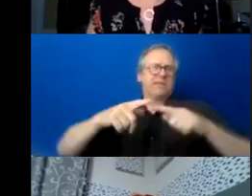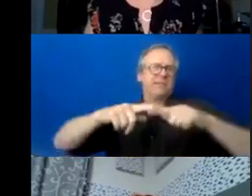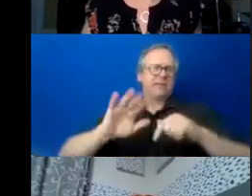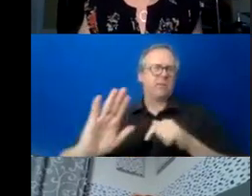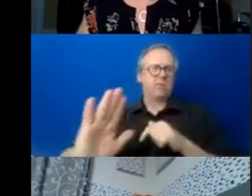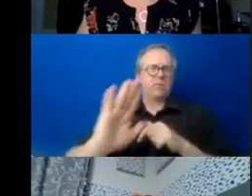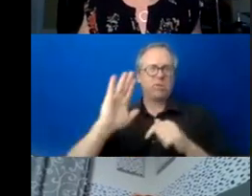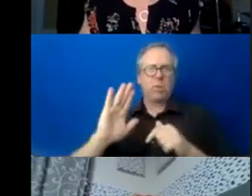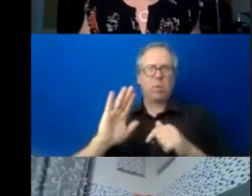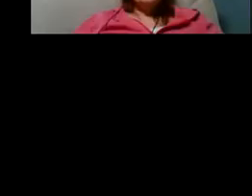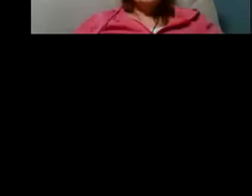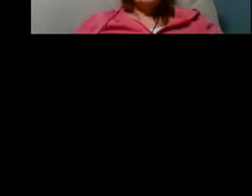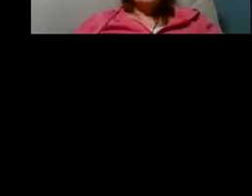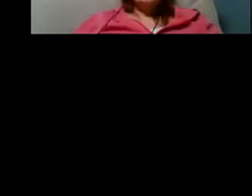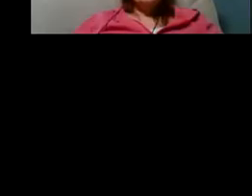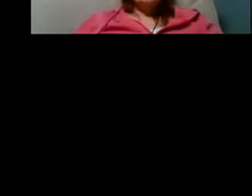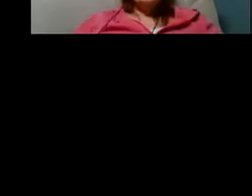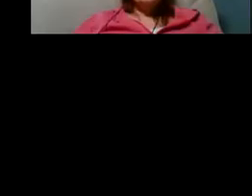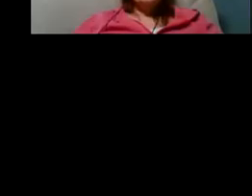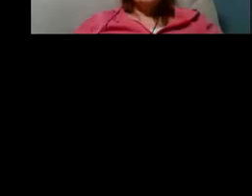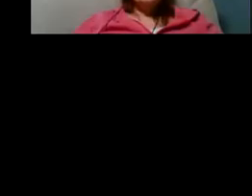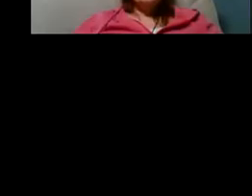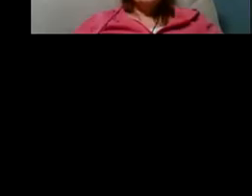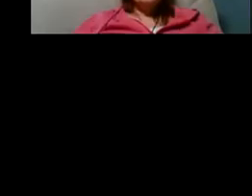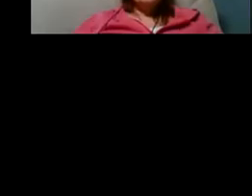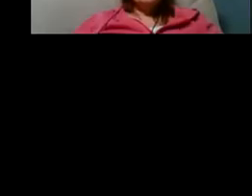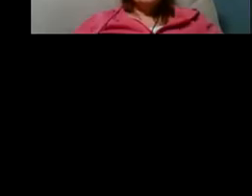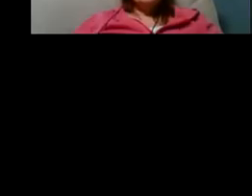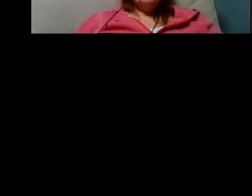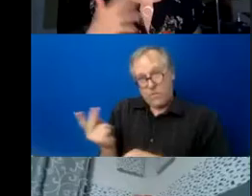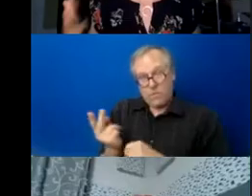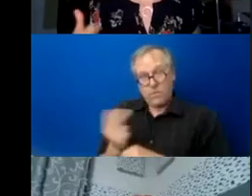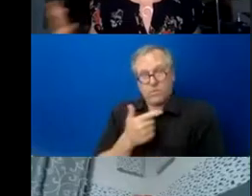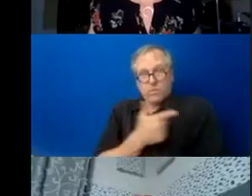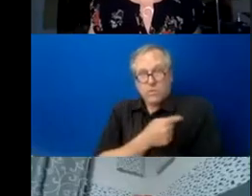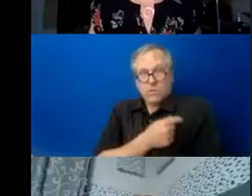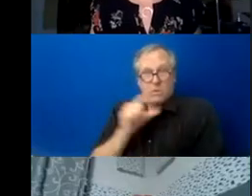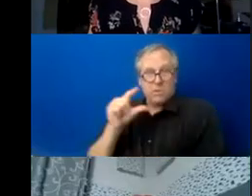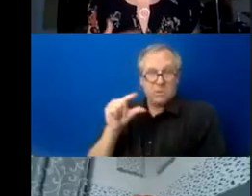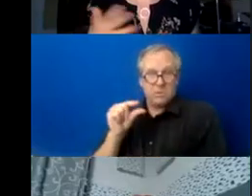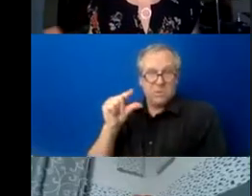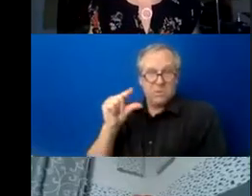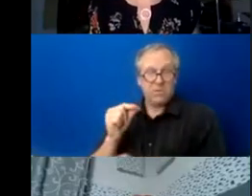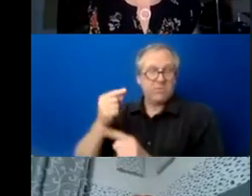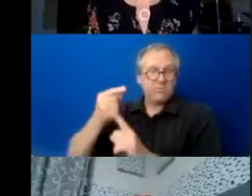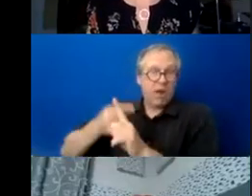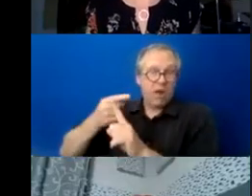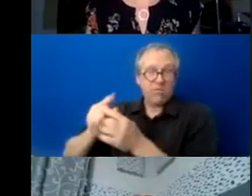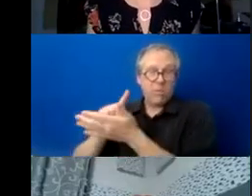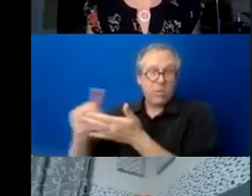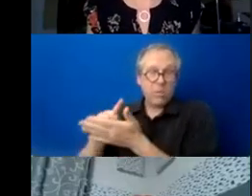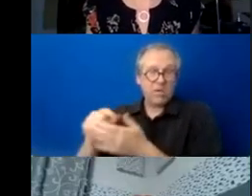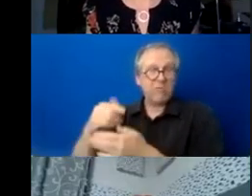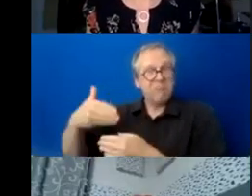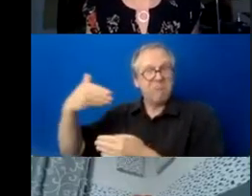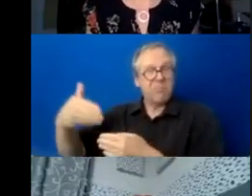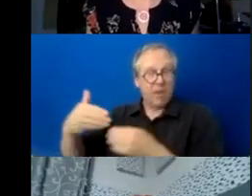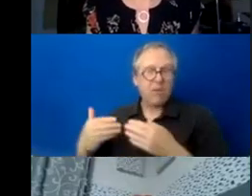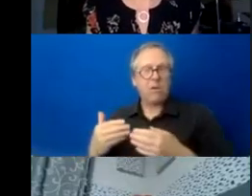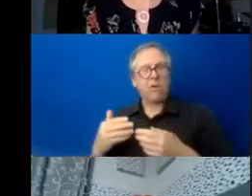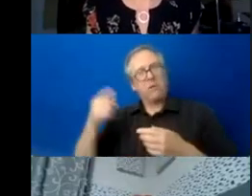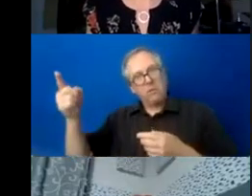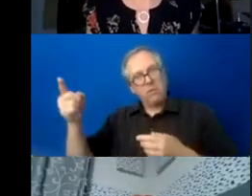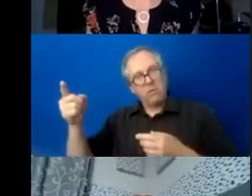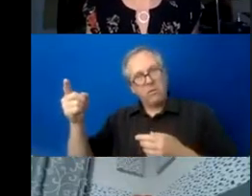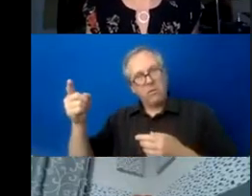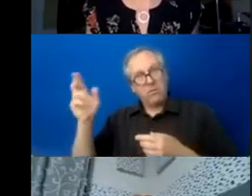child's regimen is. Like if the doses of things change or they're getting like weekly or monthly things, then the